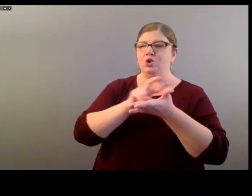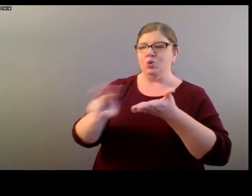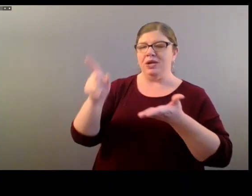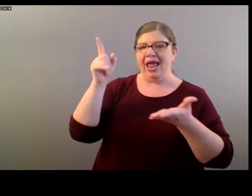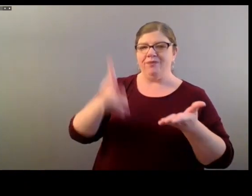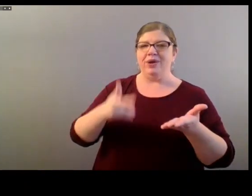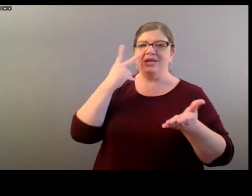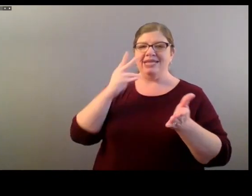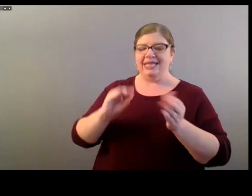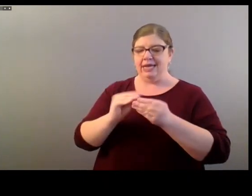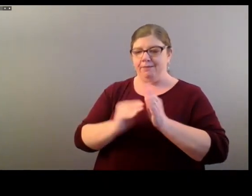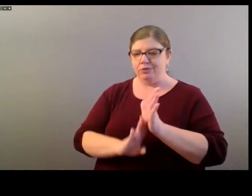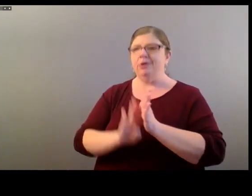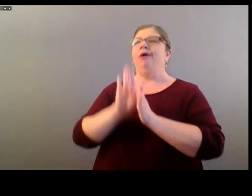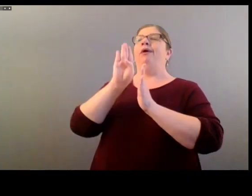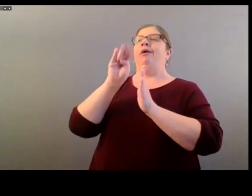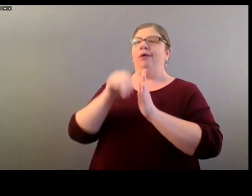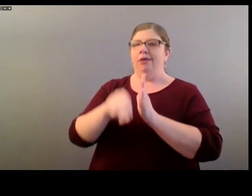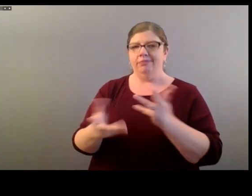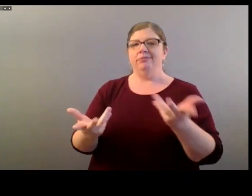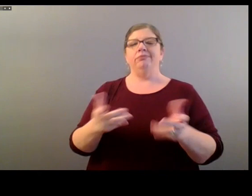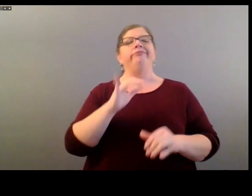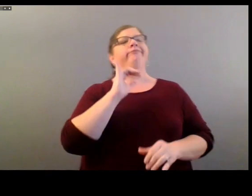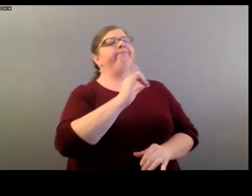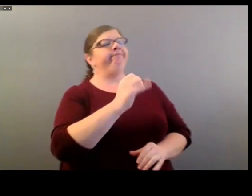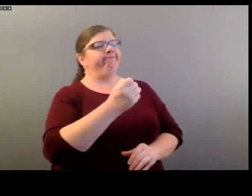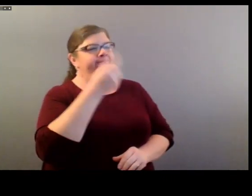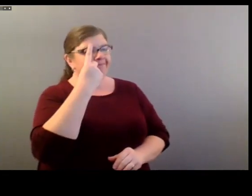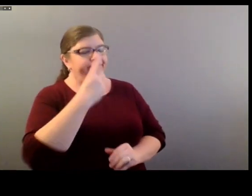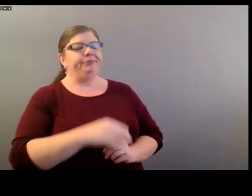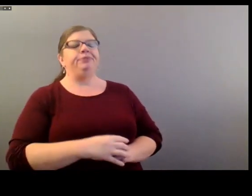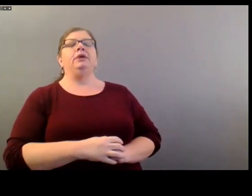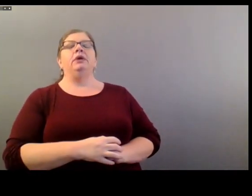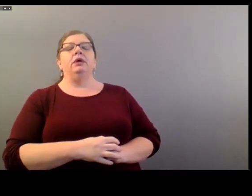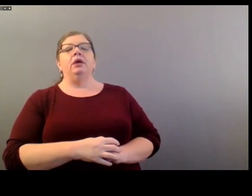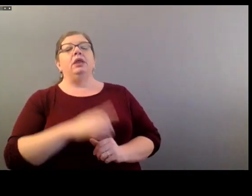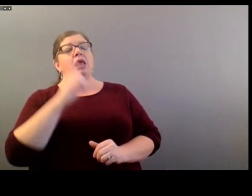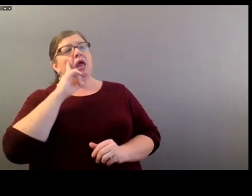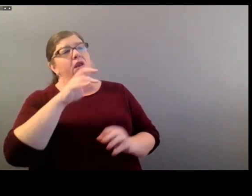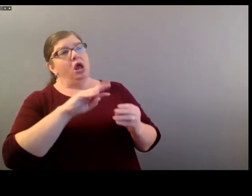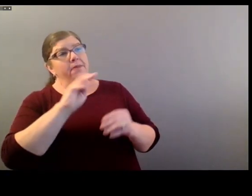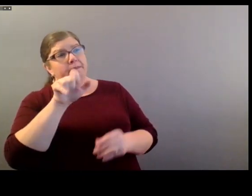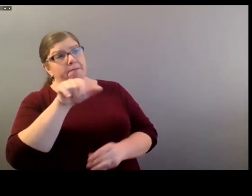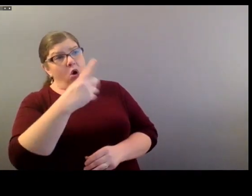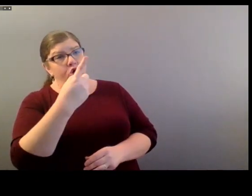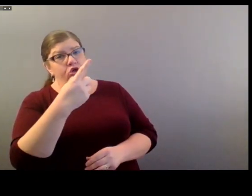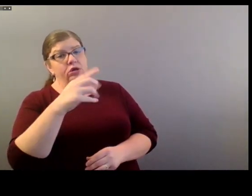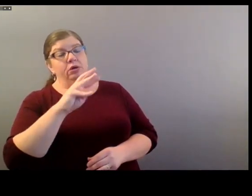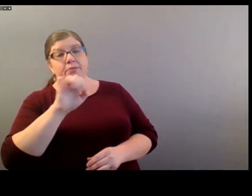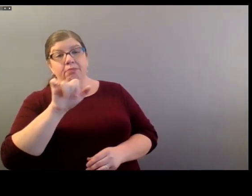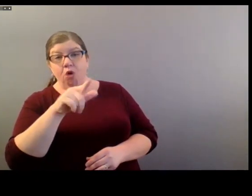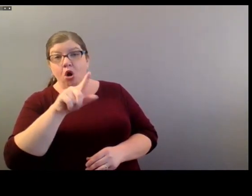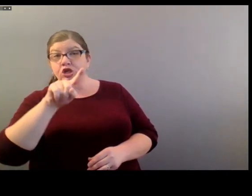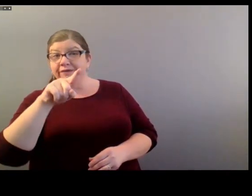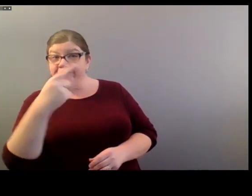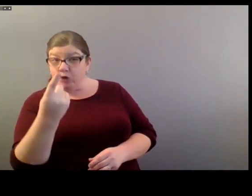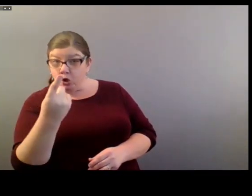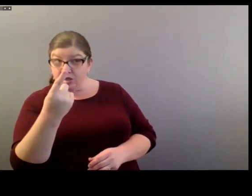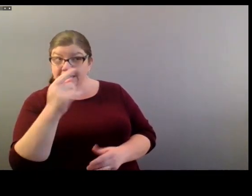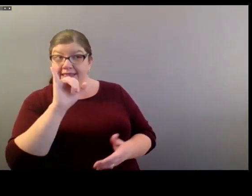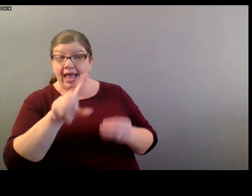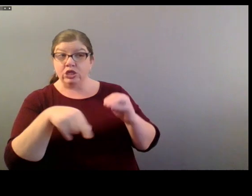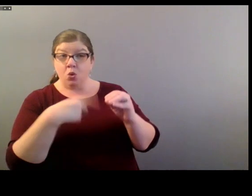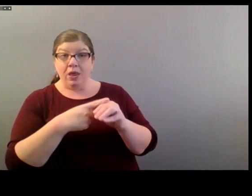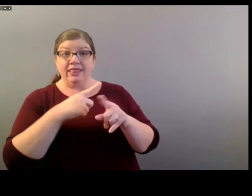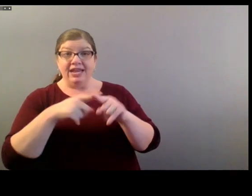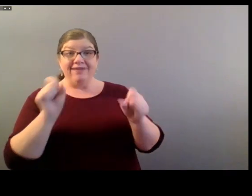bump. Okay, makes sense. And then I wanted to clarify, is it March 1st when we'll be able to see those sector populations start